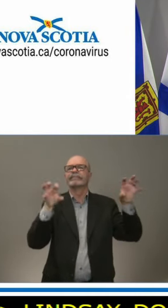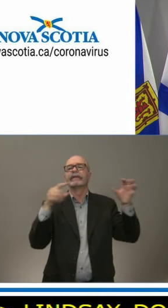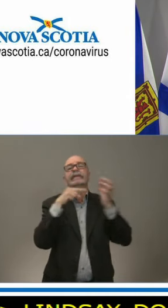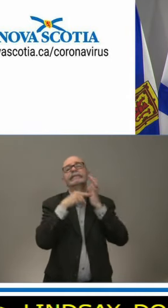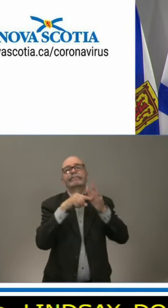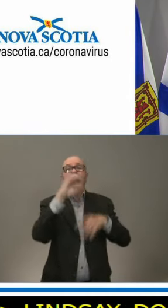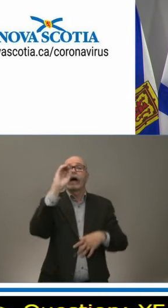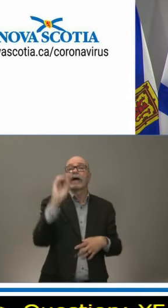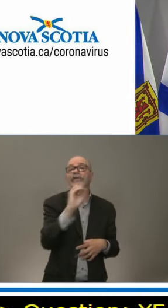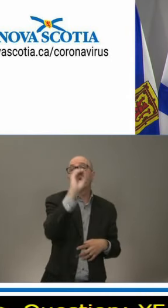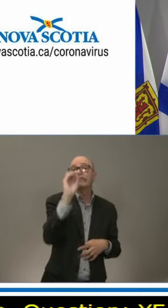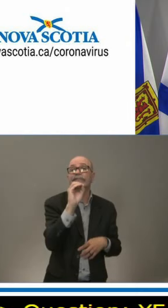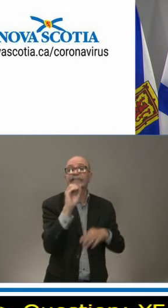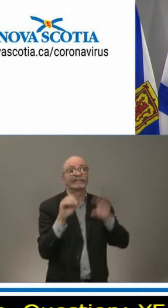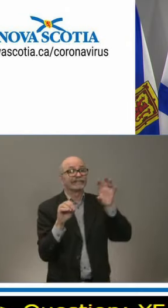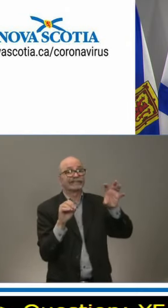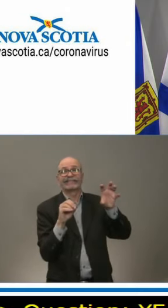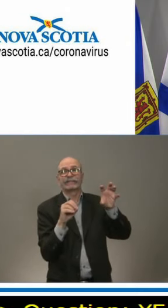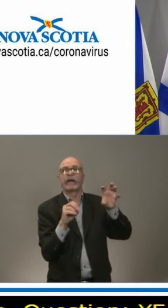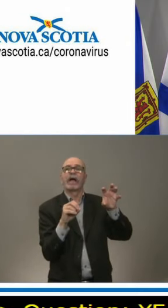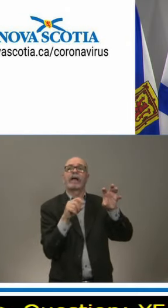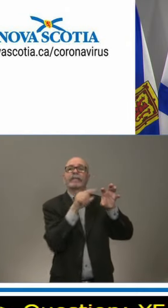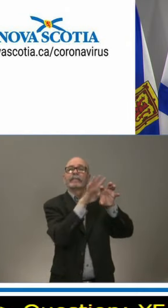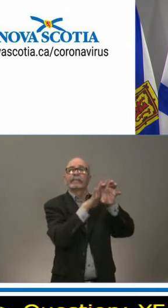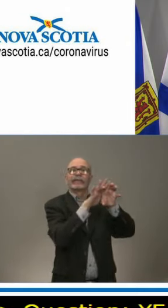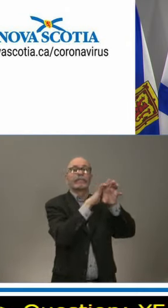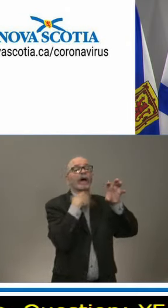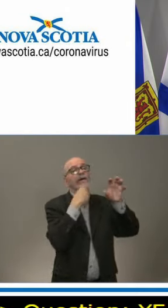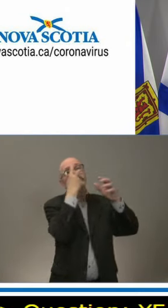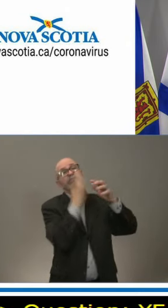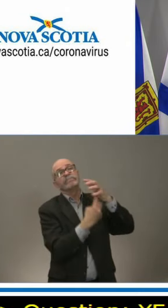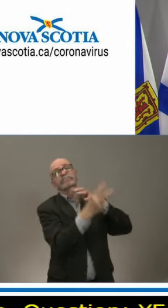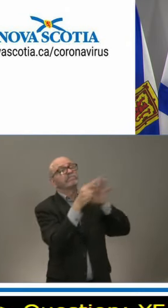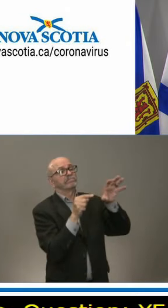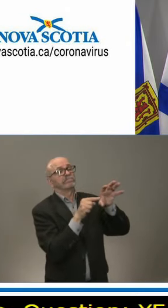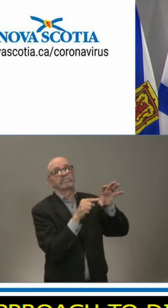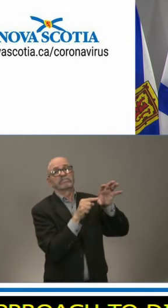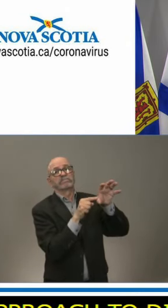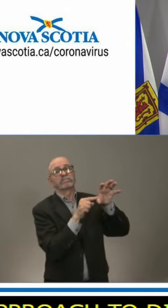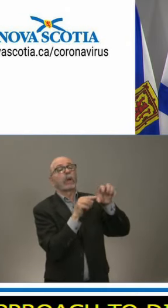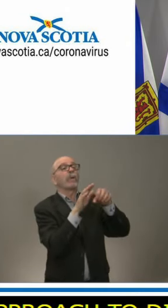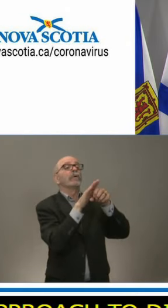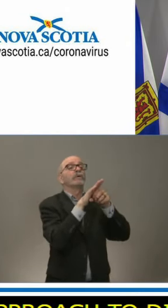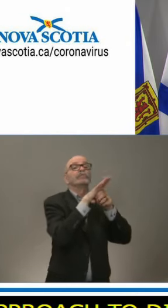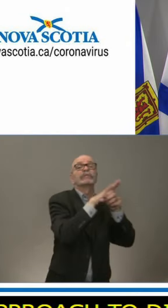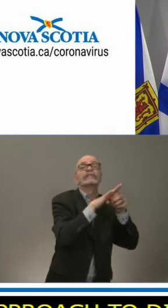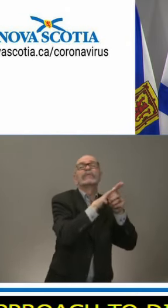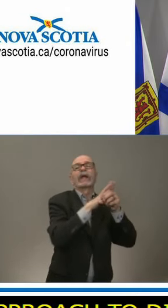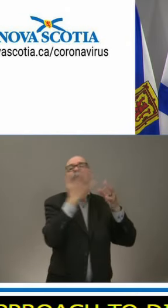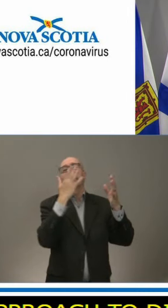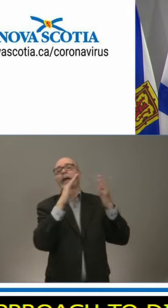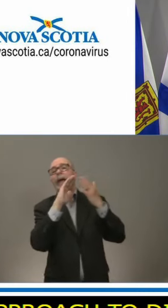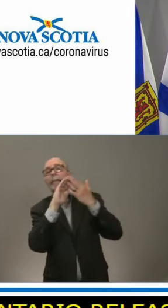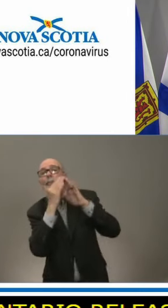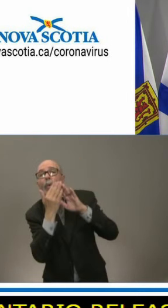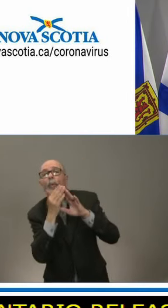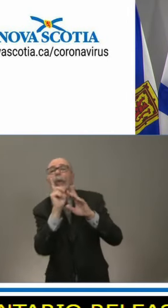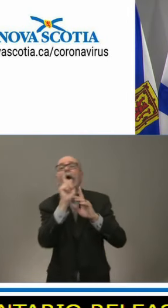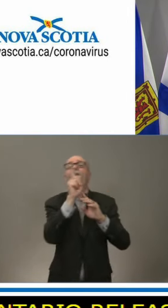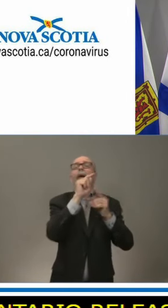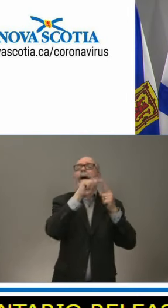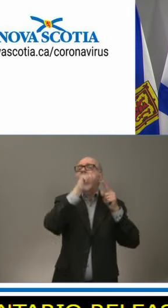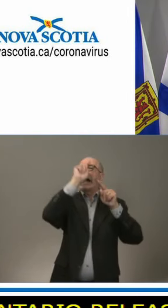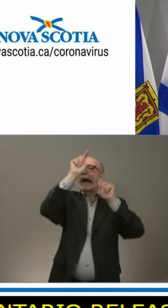death projections. Newfoundland and Labrador is releasing cases by community, even breaking it down by suburb. We've heard the reasons why